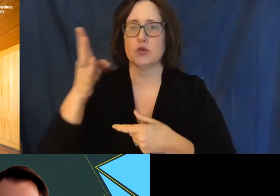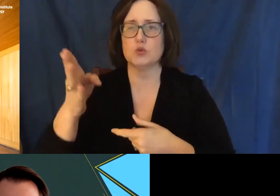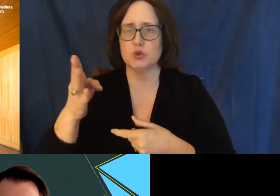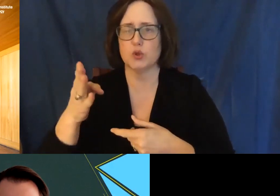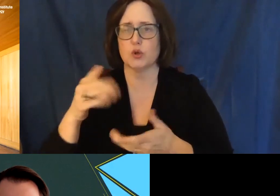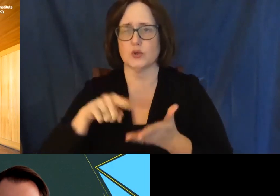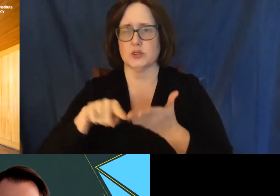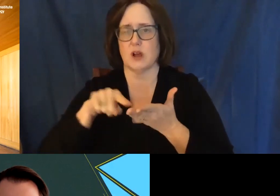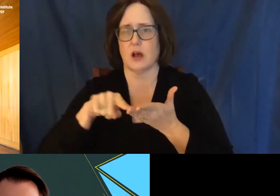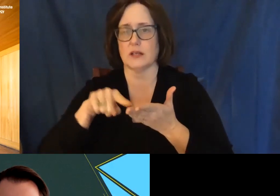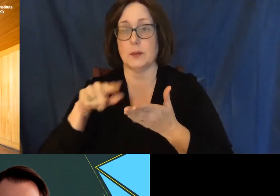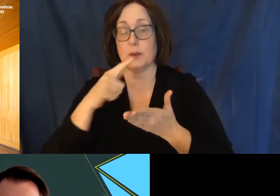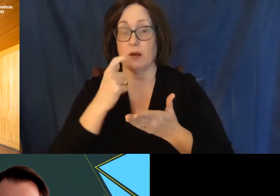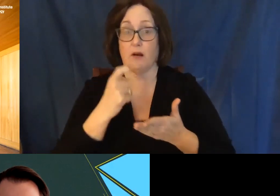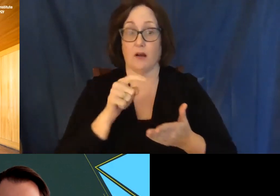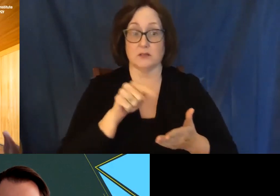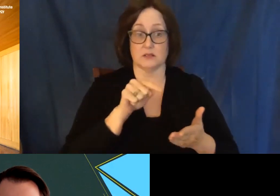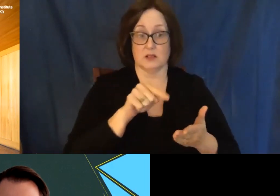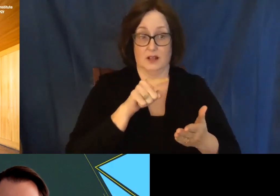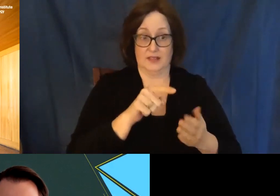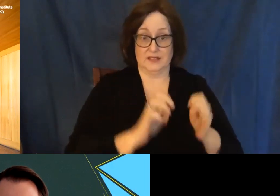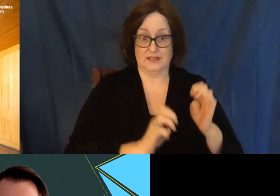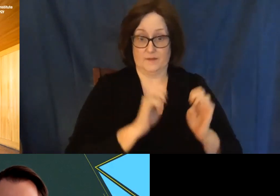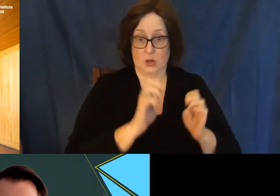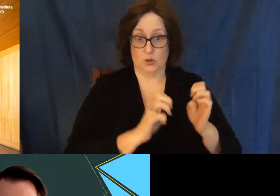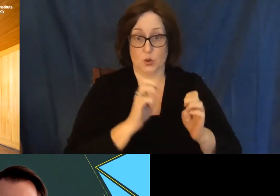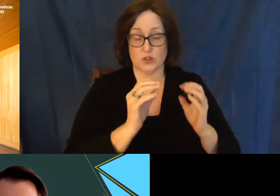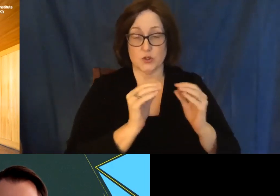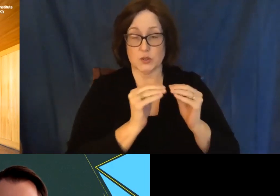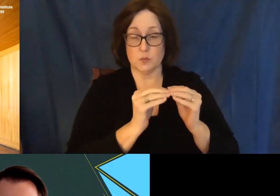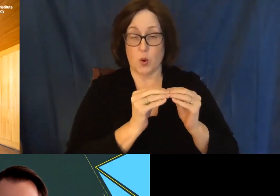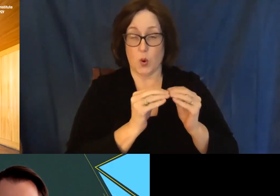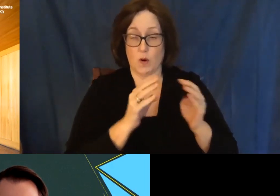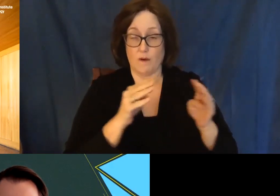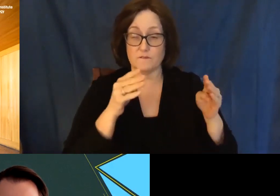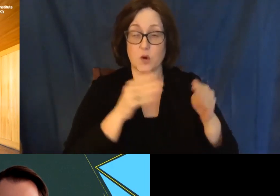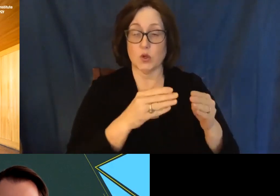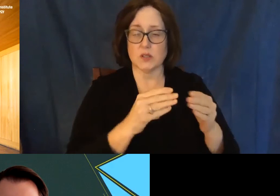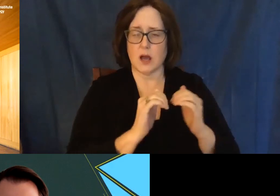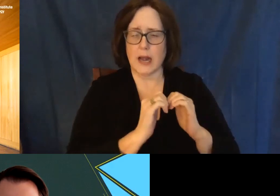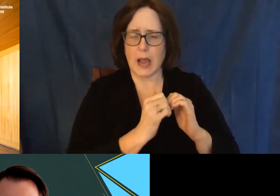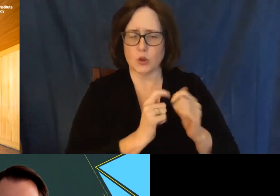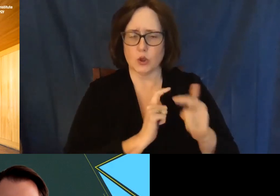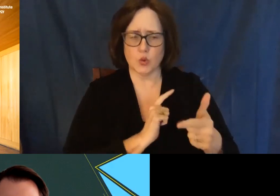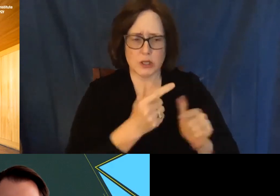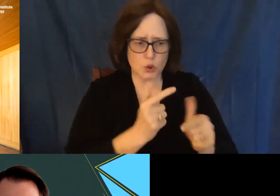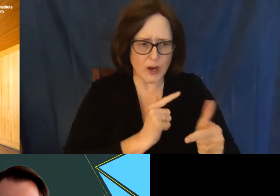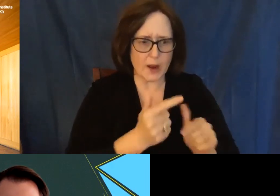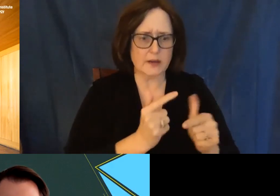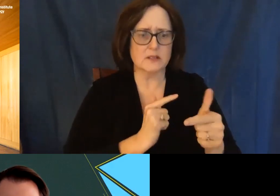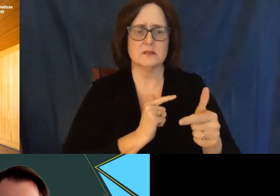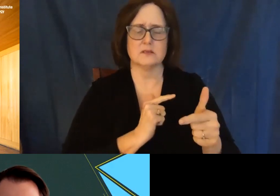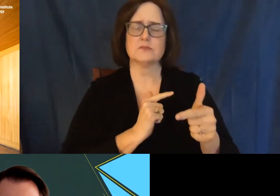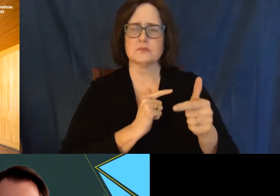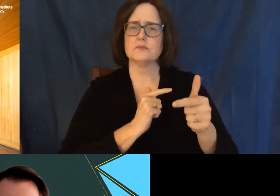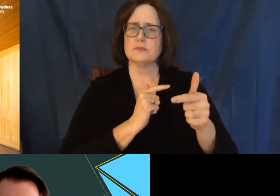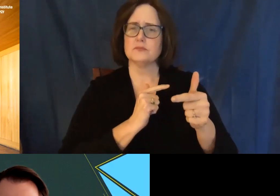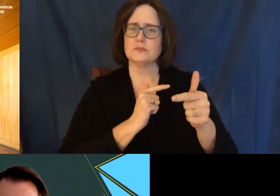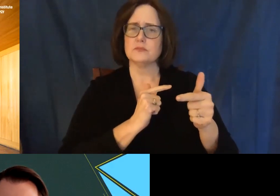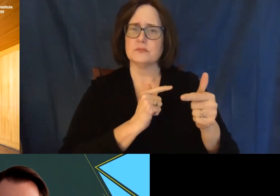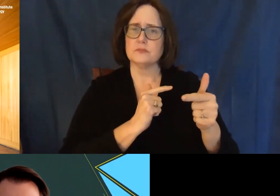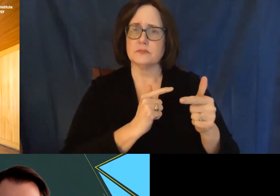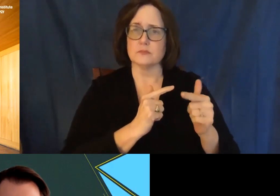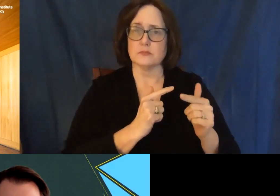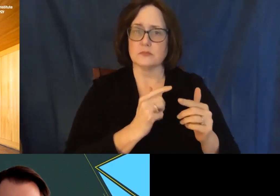evaluation, we just focus more on the interaction method itself. Because if we like